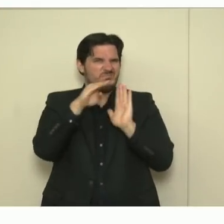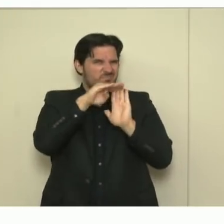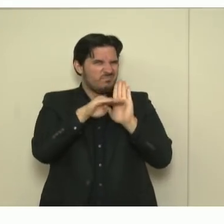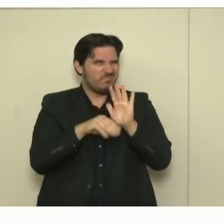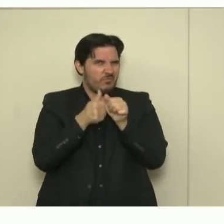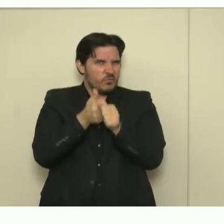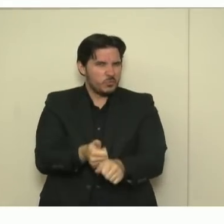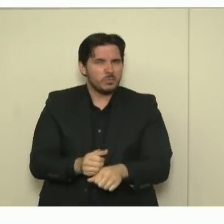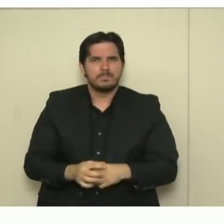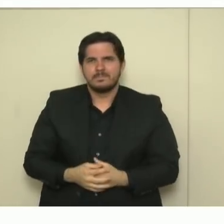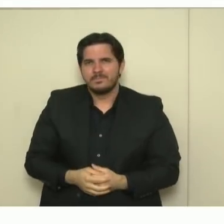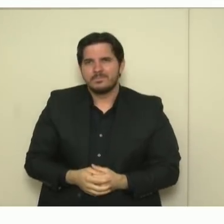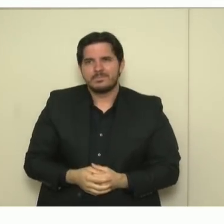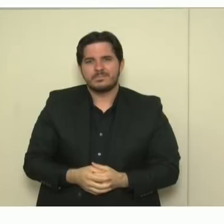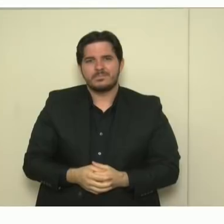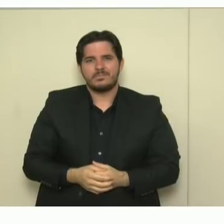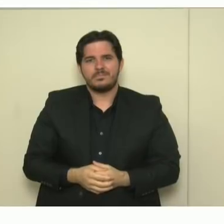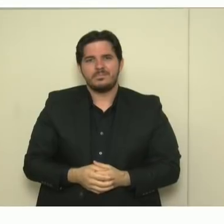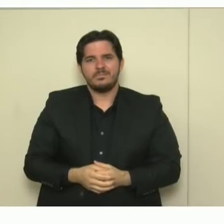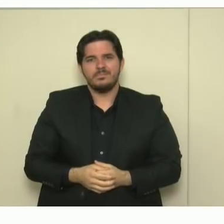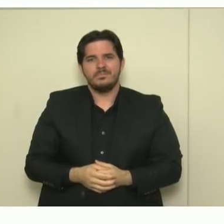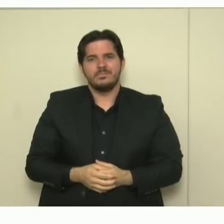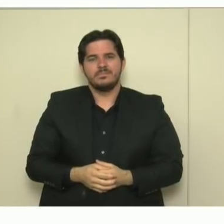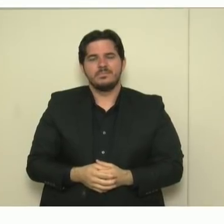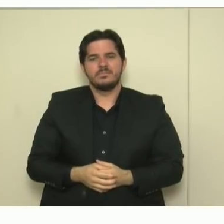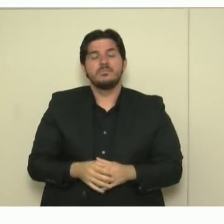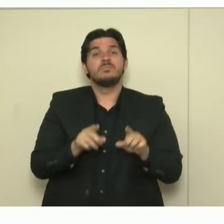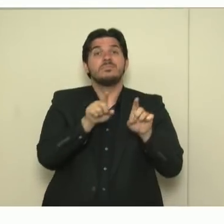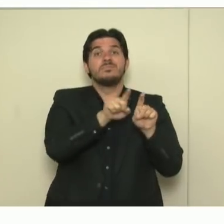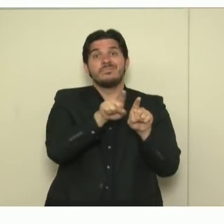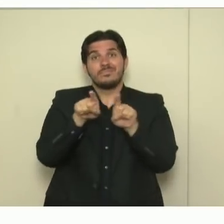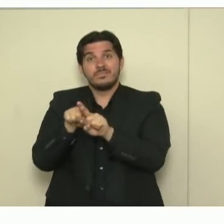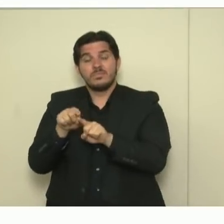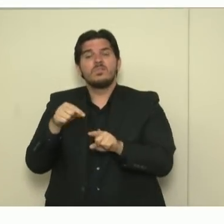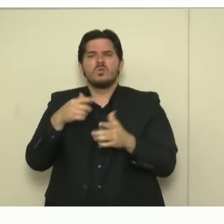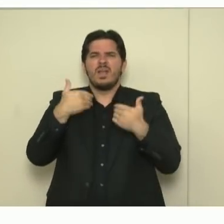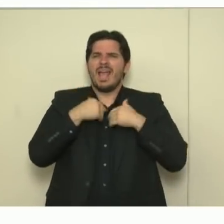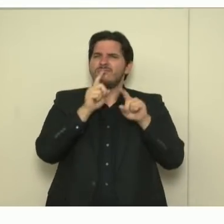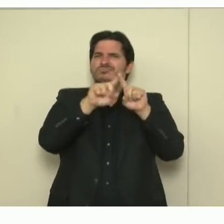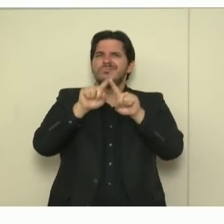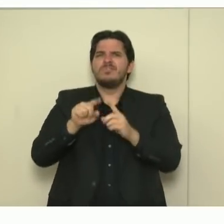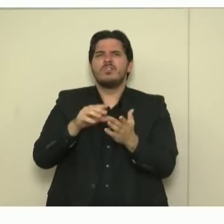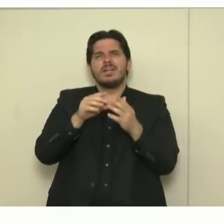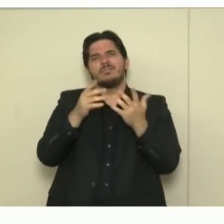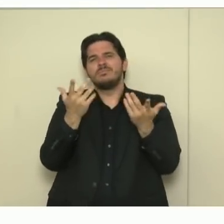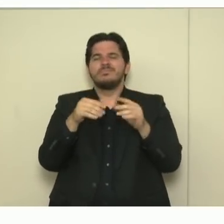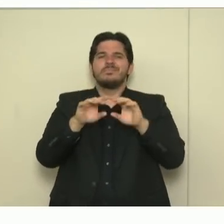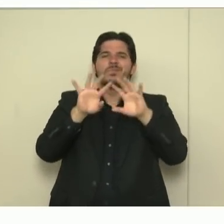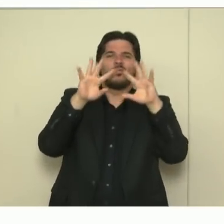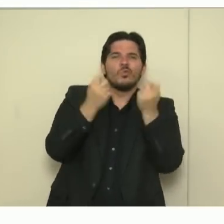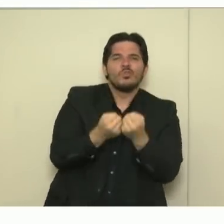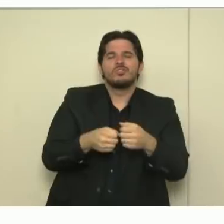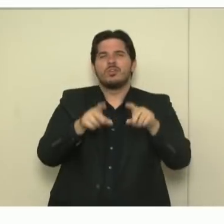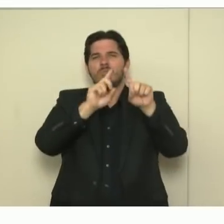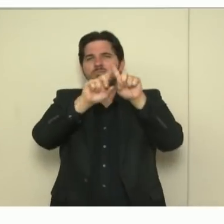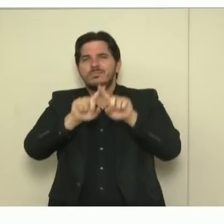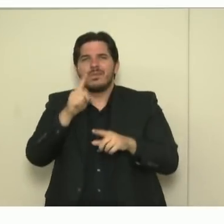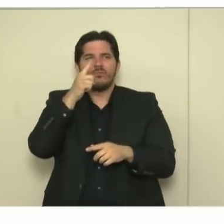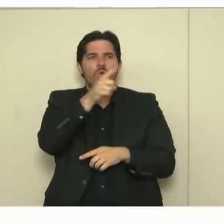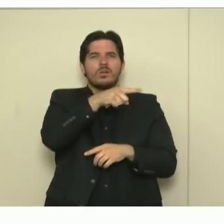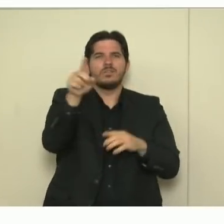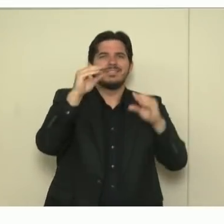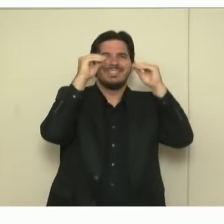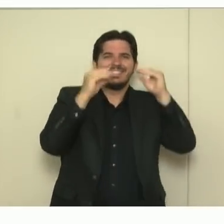So additional PED supports that we encourage all of our educators to take advantage of. We just had a very successful launch of our